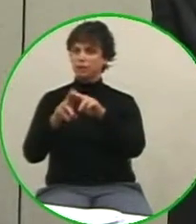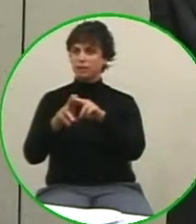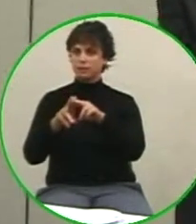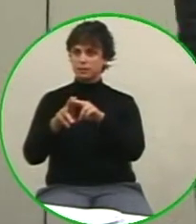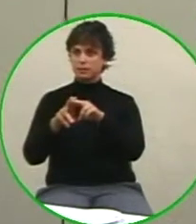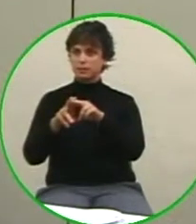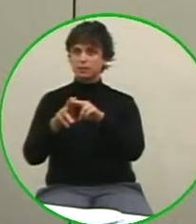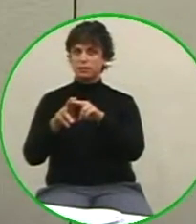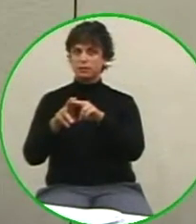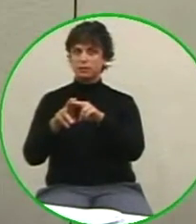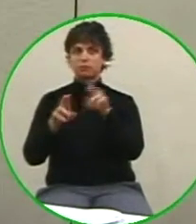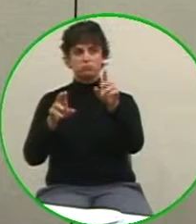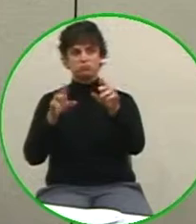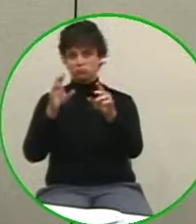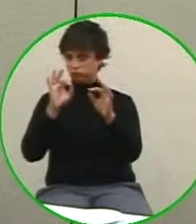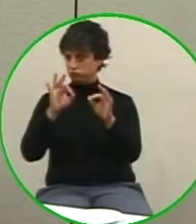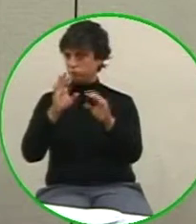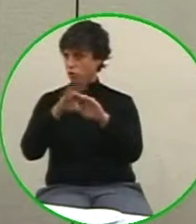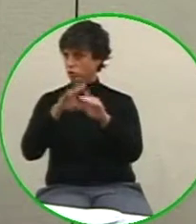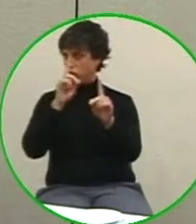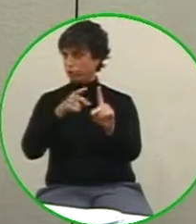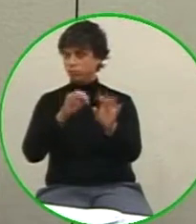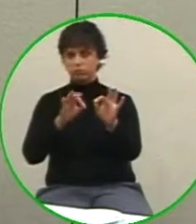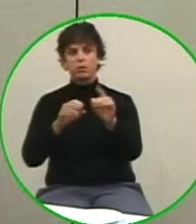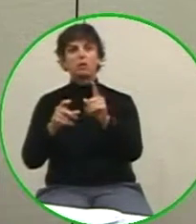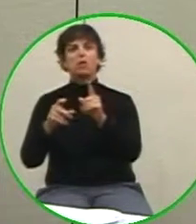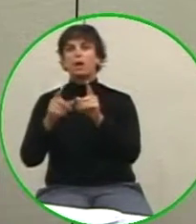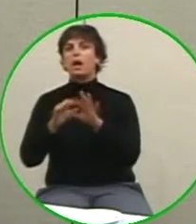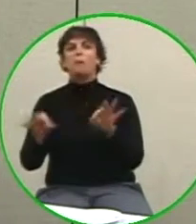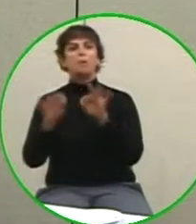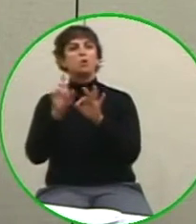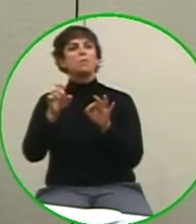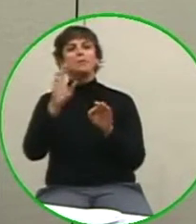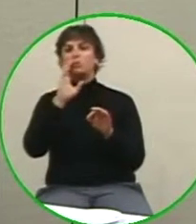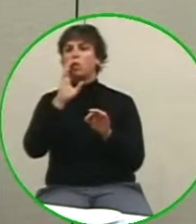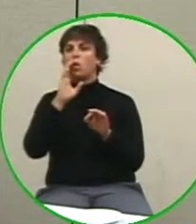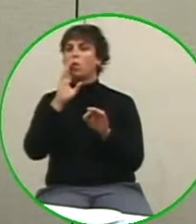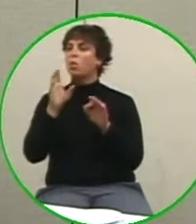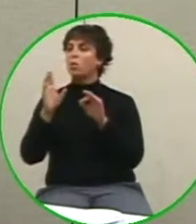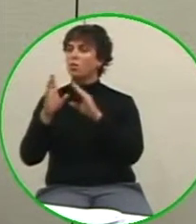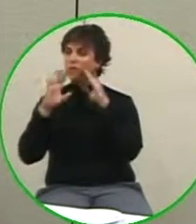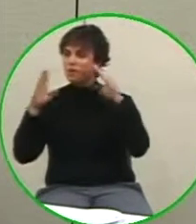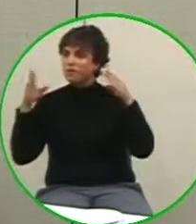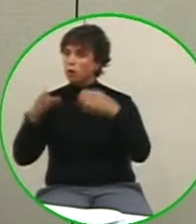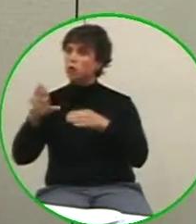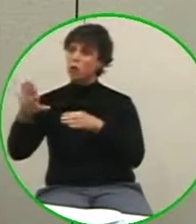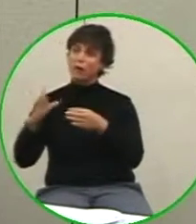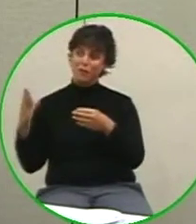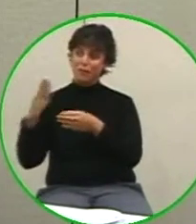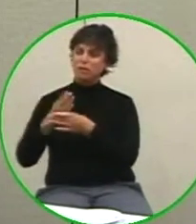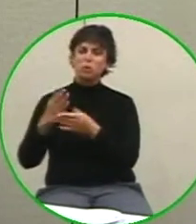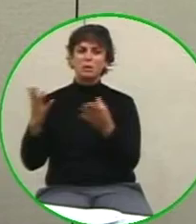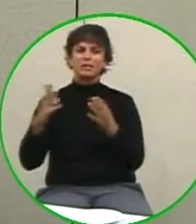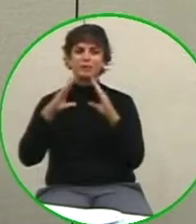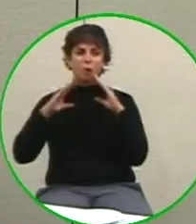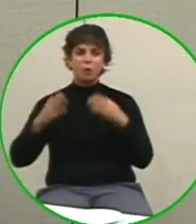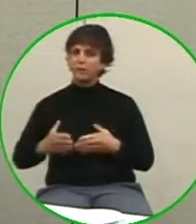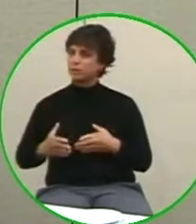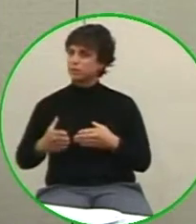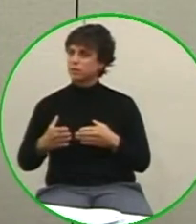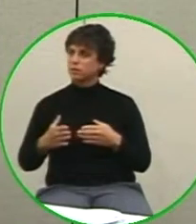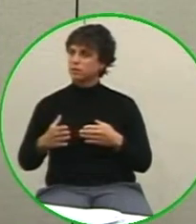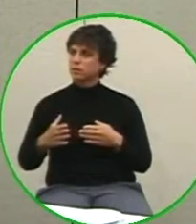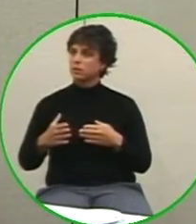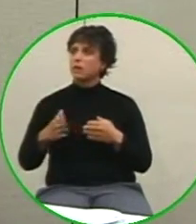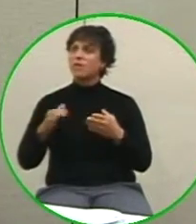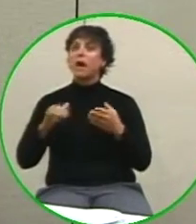on target. Okay? It's important to know what the focus of your intervention is so that you know